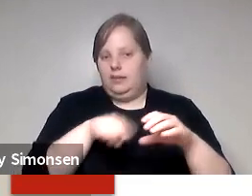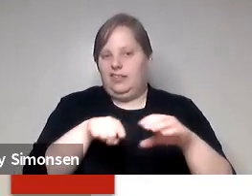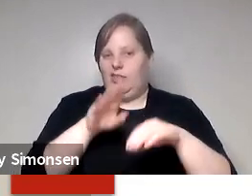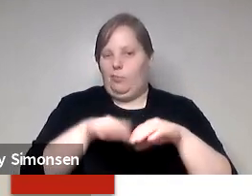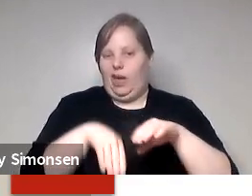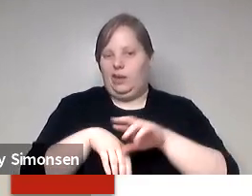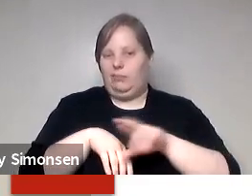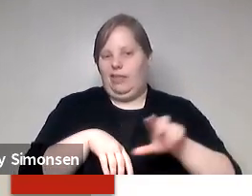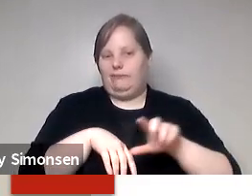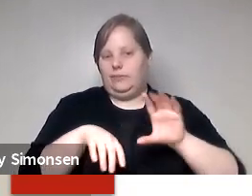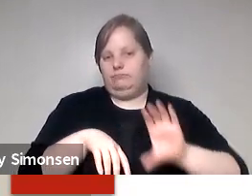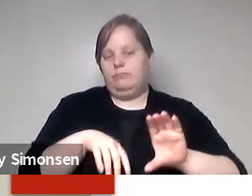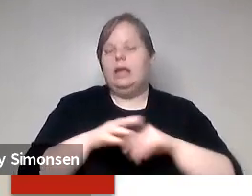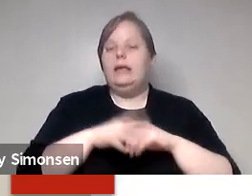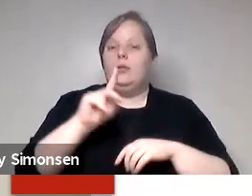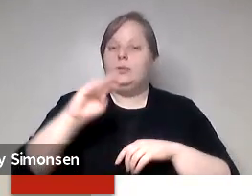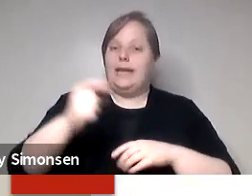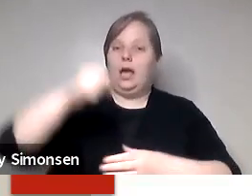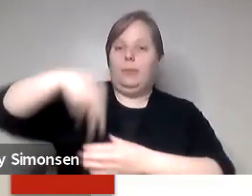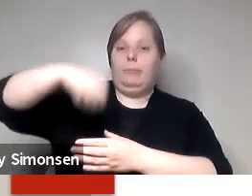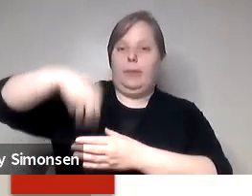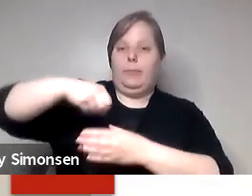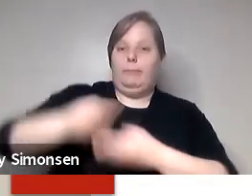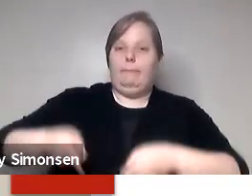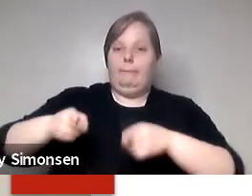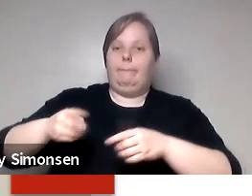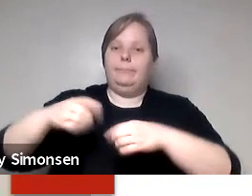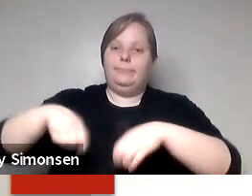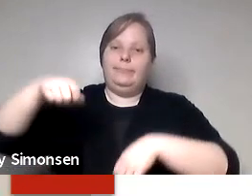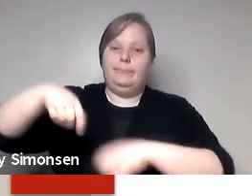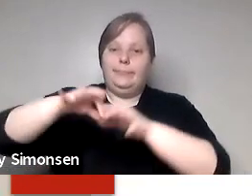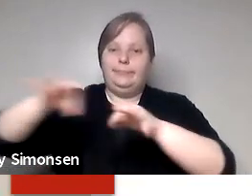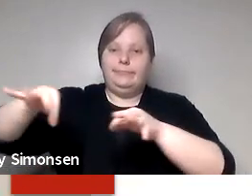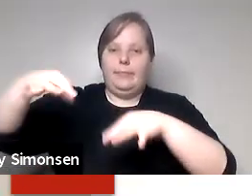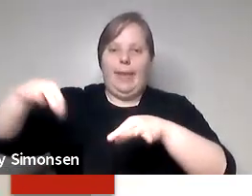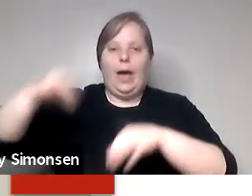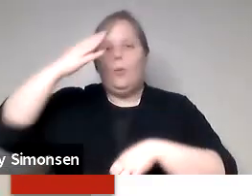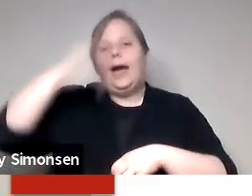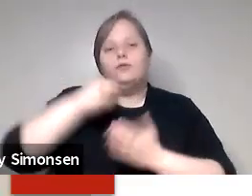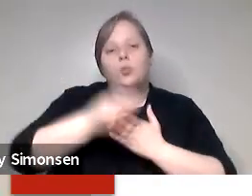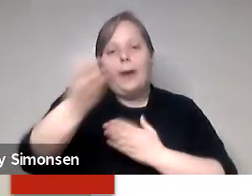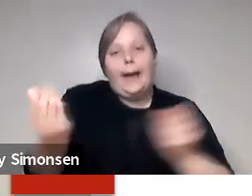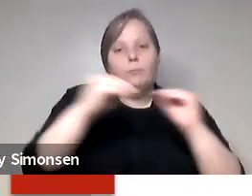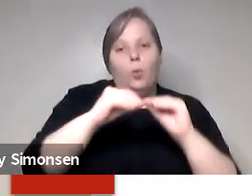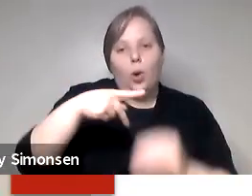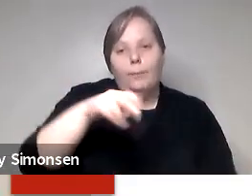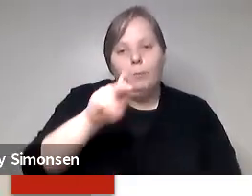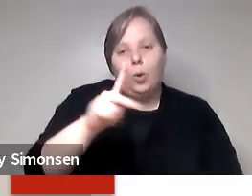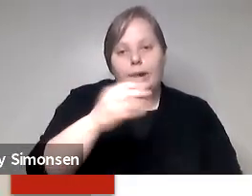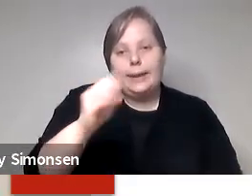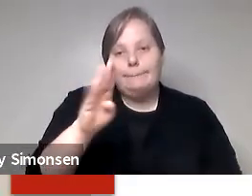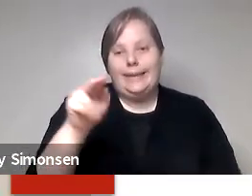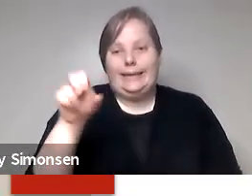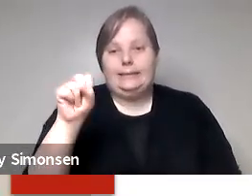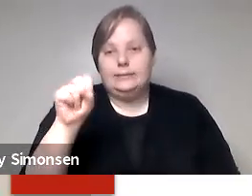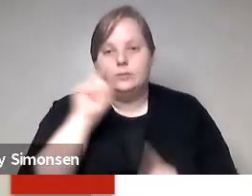those tags into that bag because I need to buy myself some more pork and beans. So when I go to the grocery